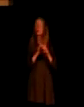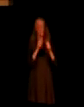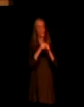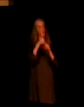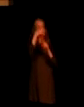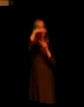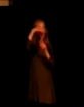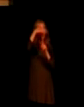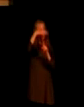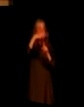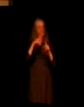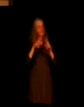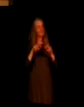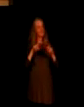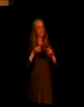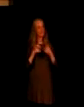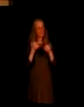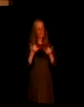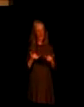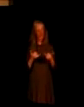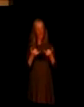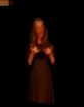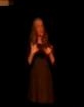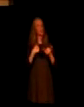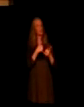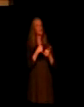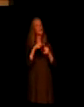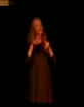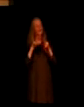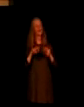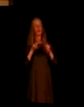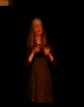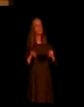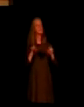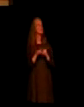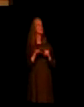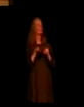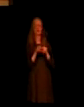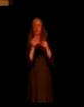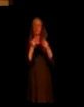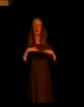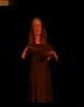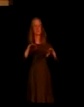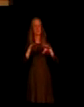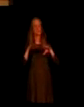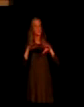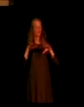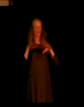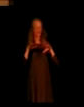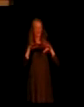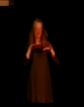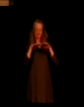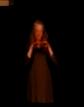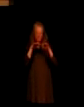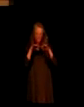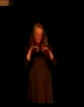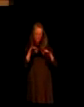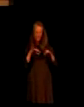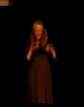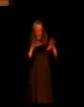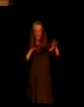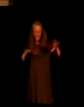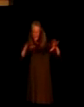satellite-based analysis, we look at effectively the same landscape, and you can see a whole lot more detail, a whole